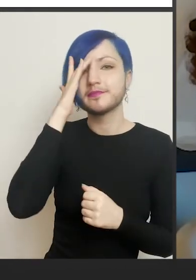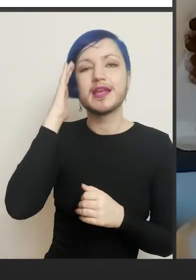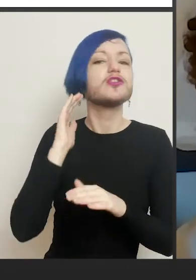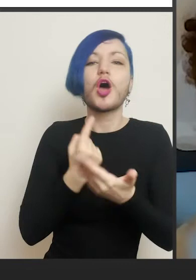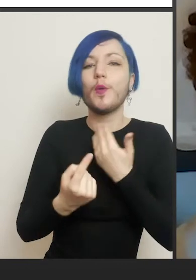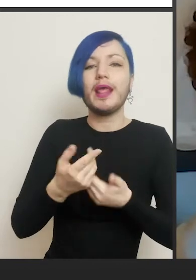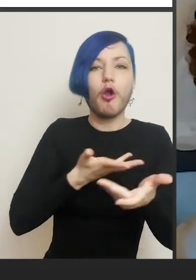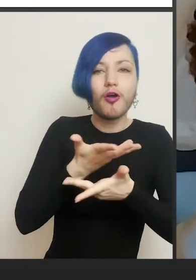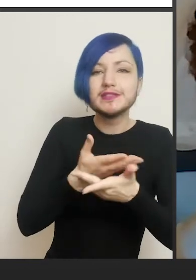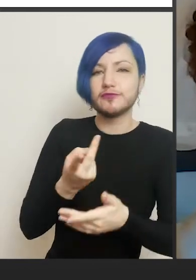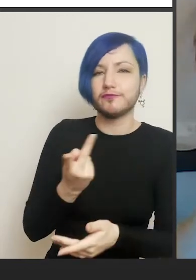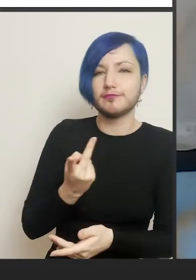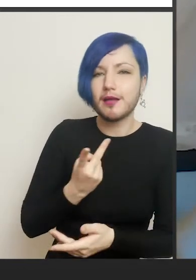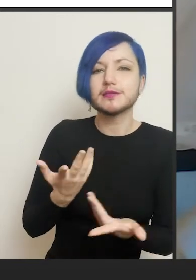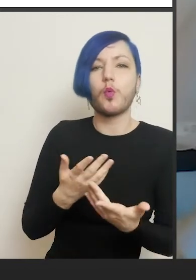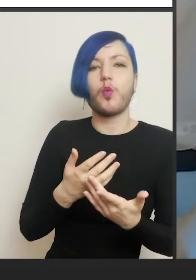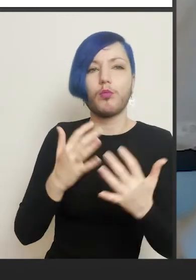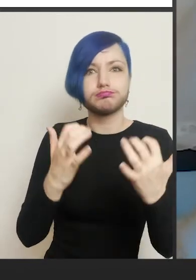conversation between you and me or whoever listens.